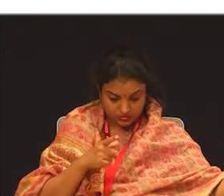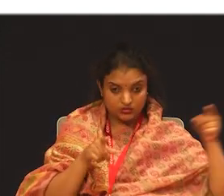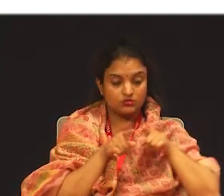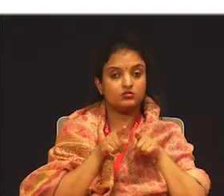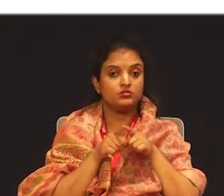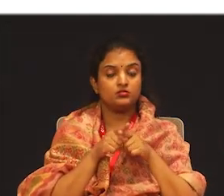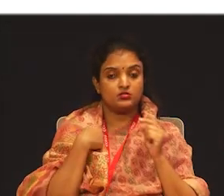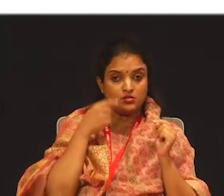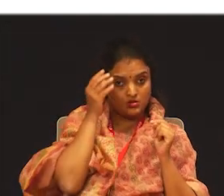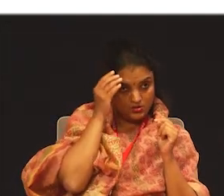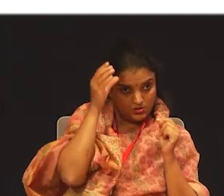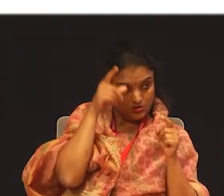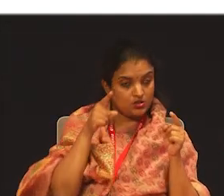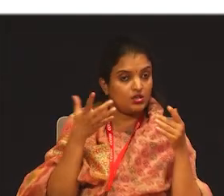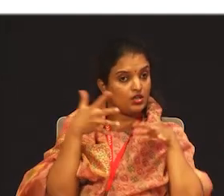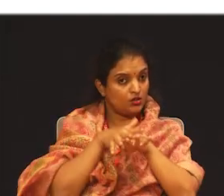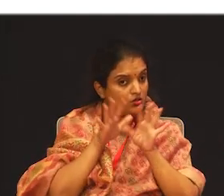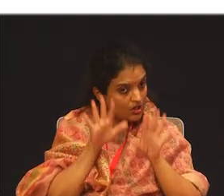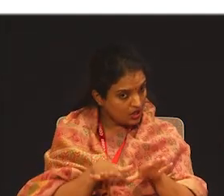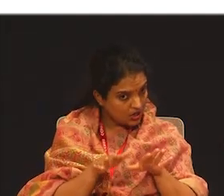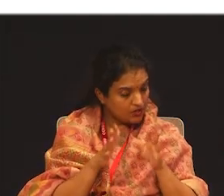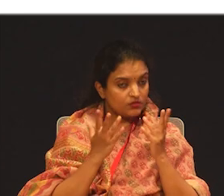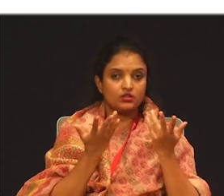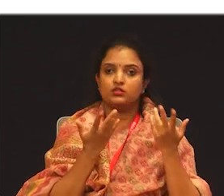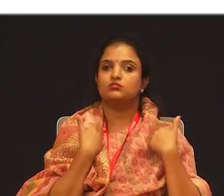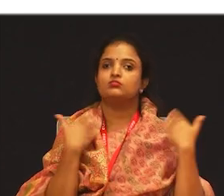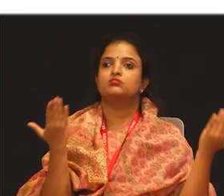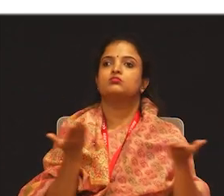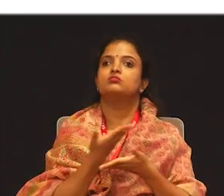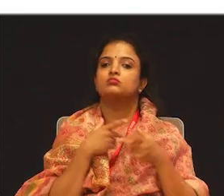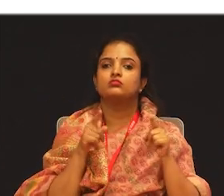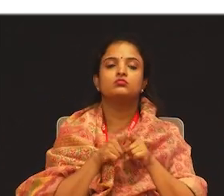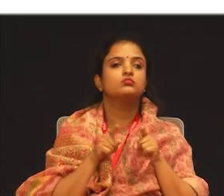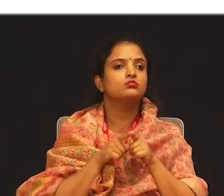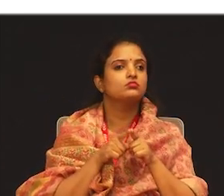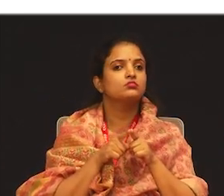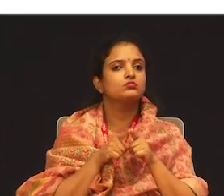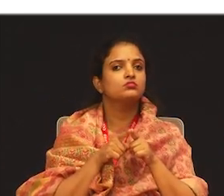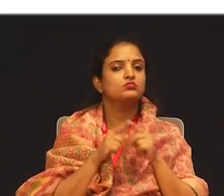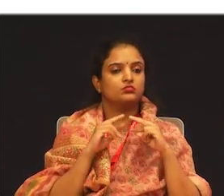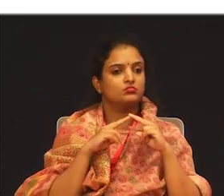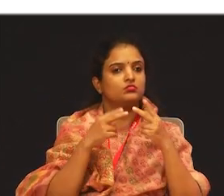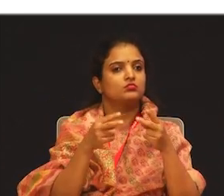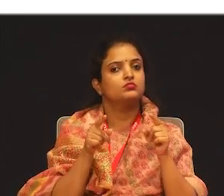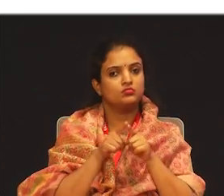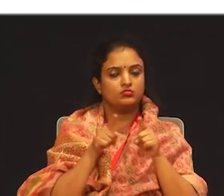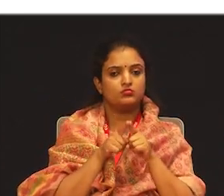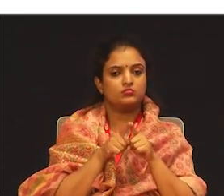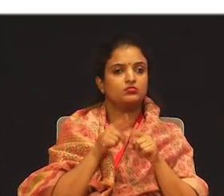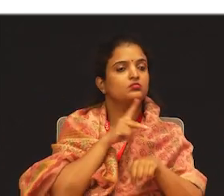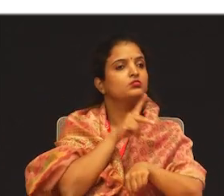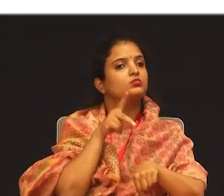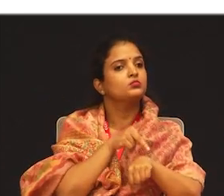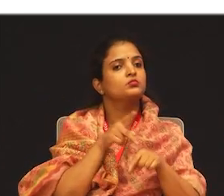about these conceptions of inclusion, we are, in a way, reflecting on the